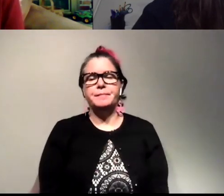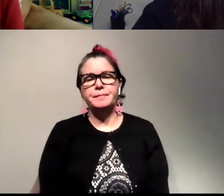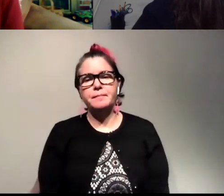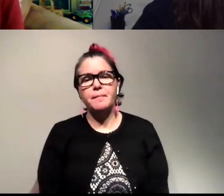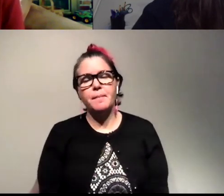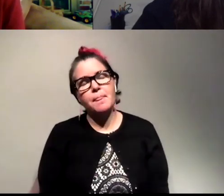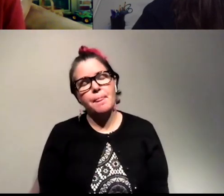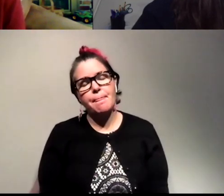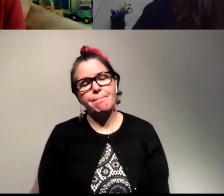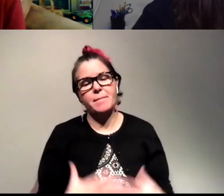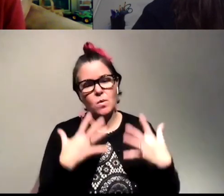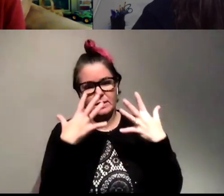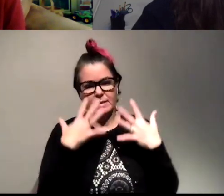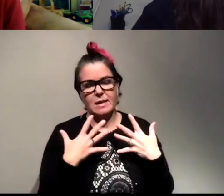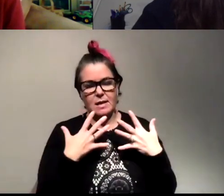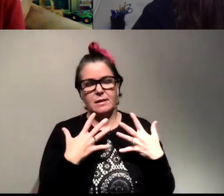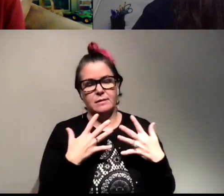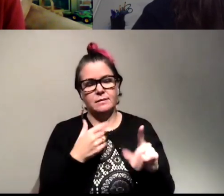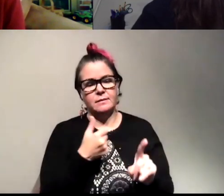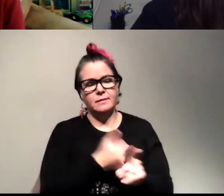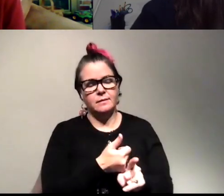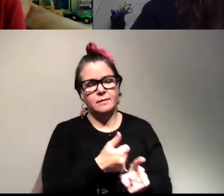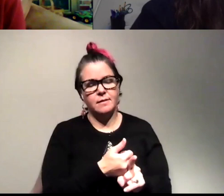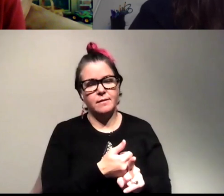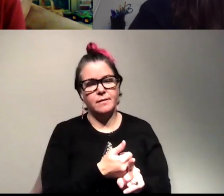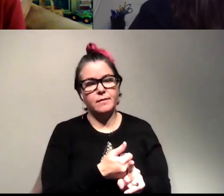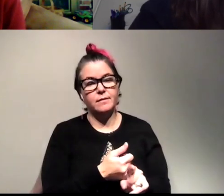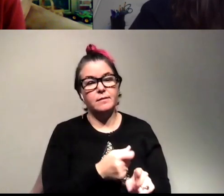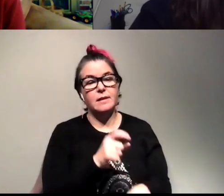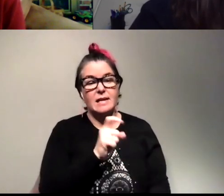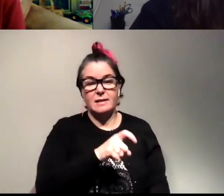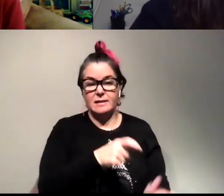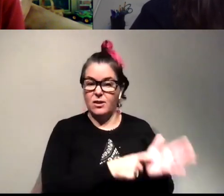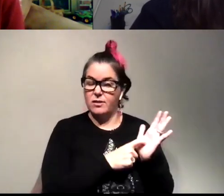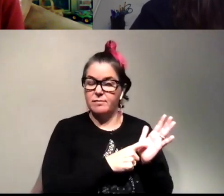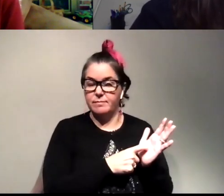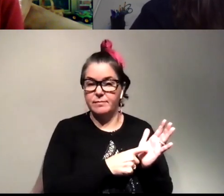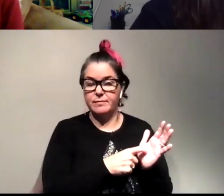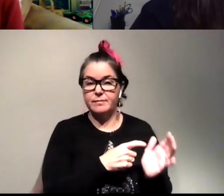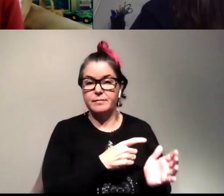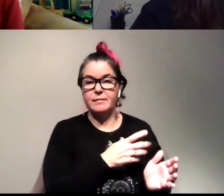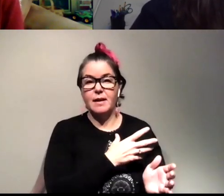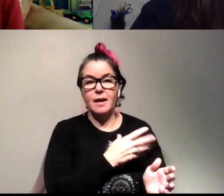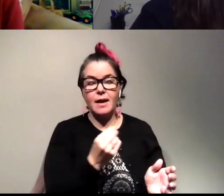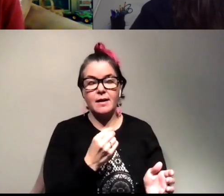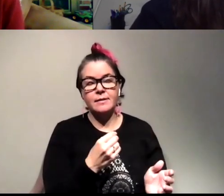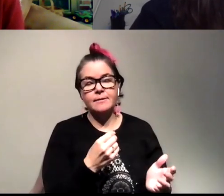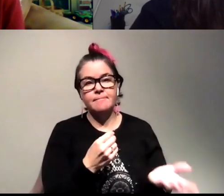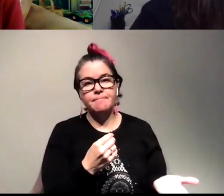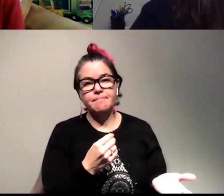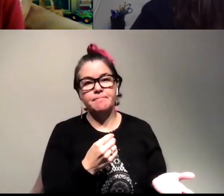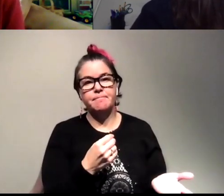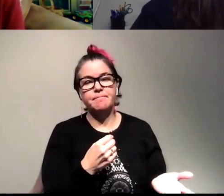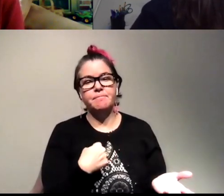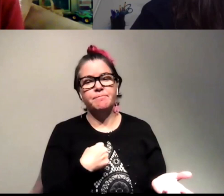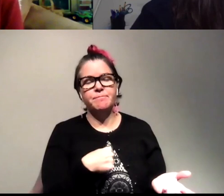So sadness is necessary, and we aren't overly worried